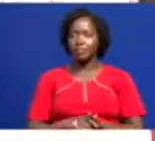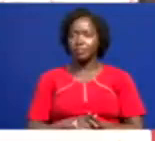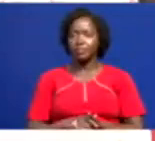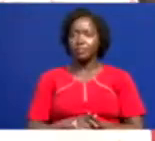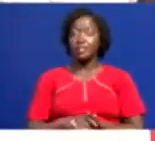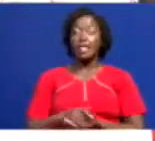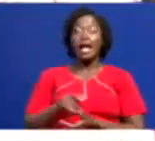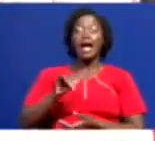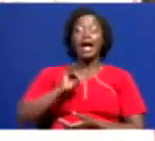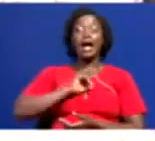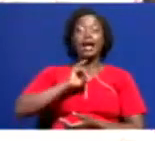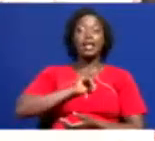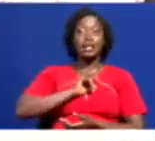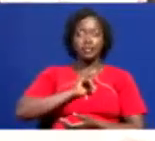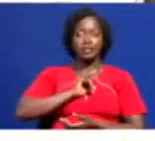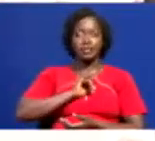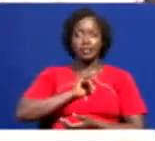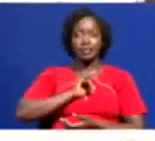I,